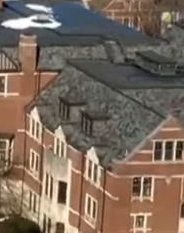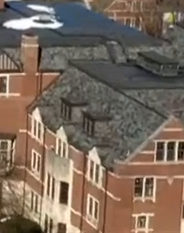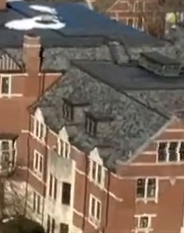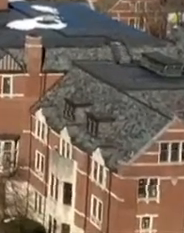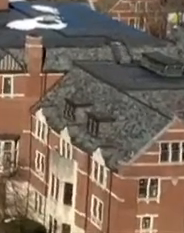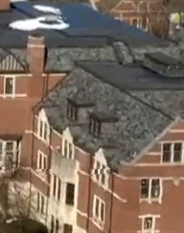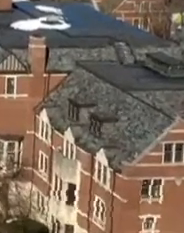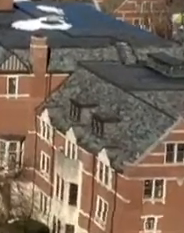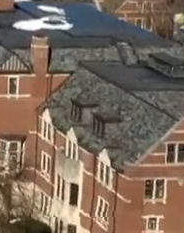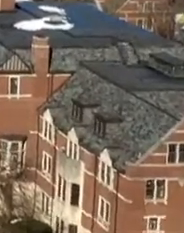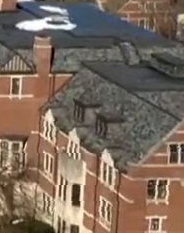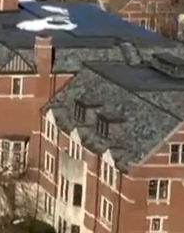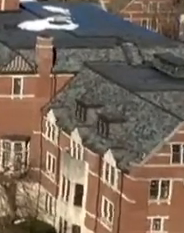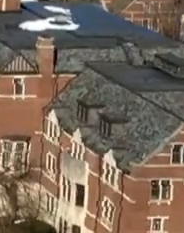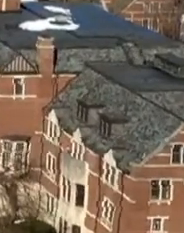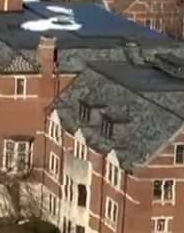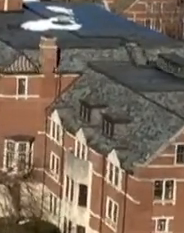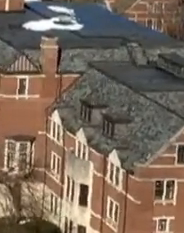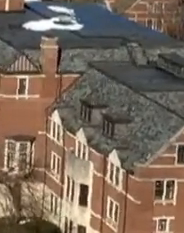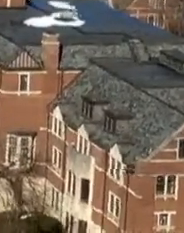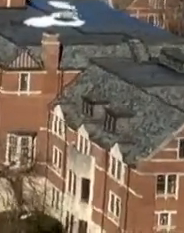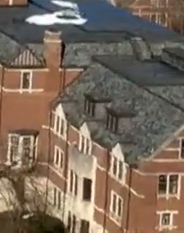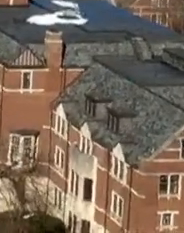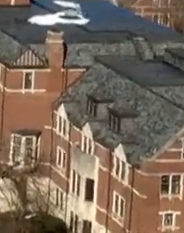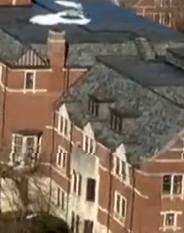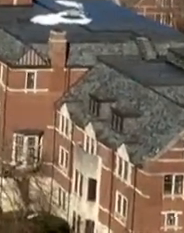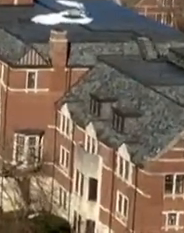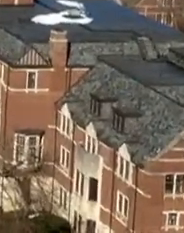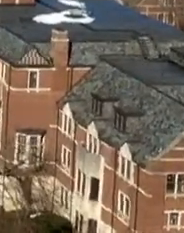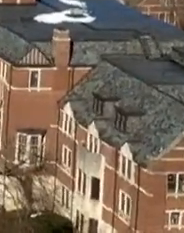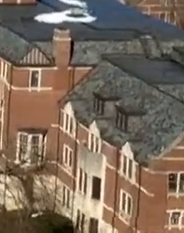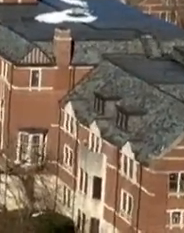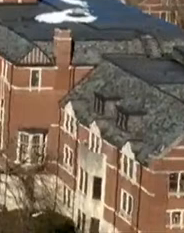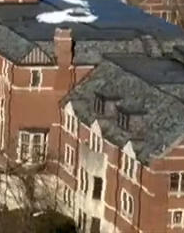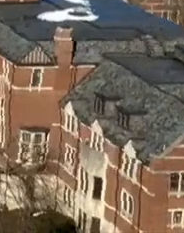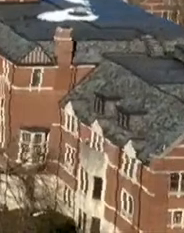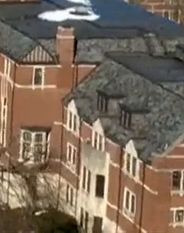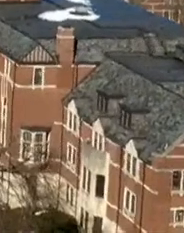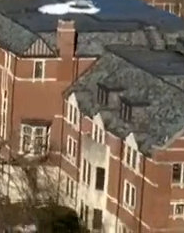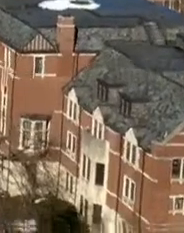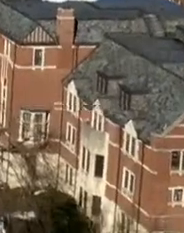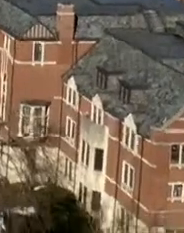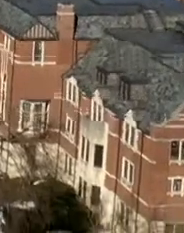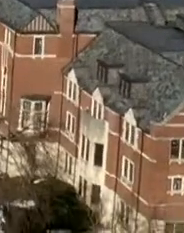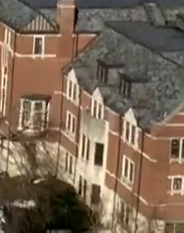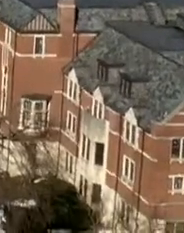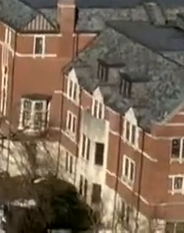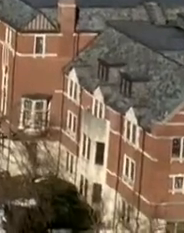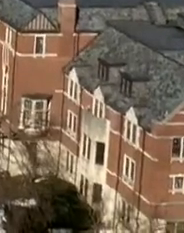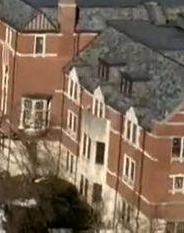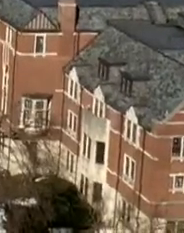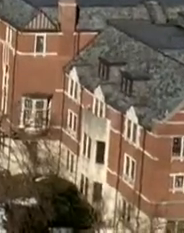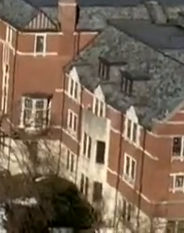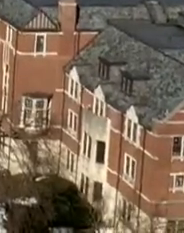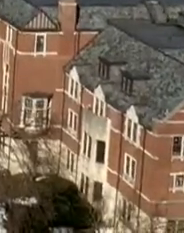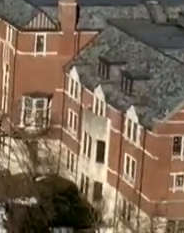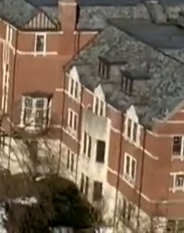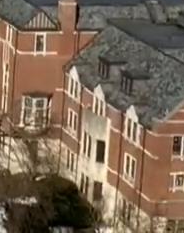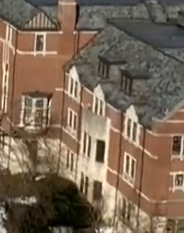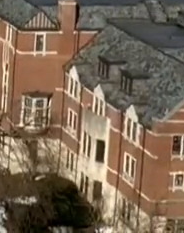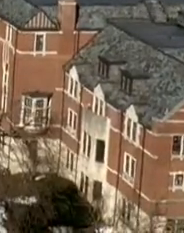The same drink that gets me out the door is the same drink that puts me on the